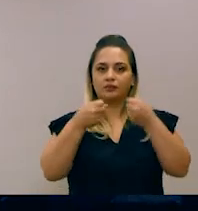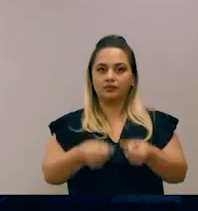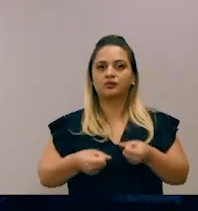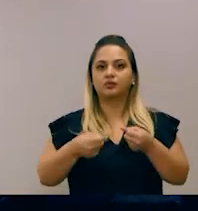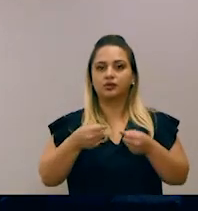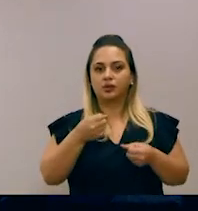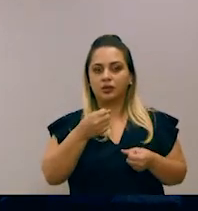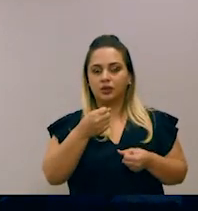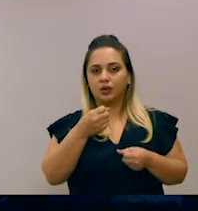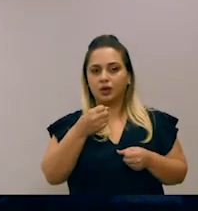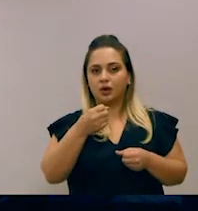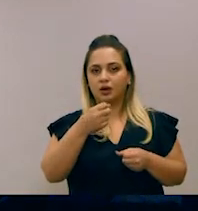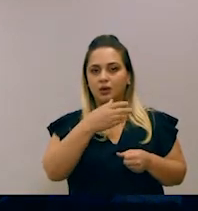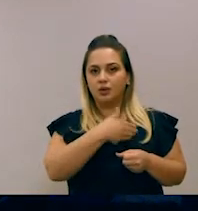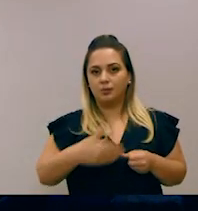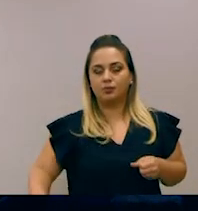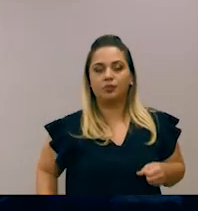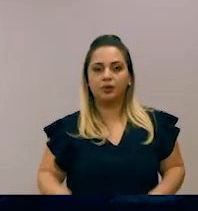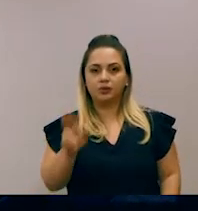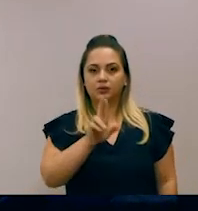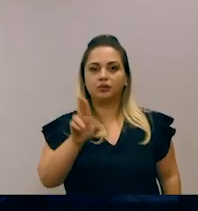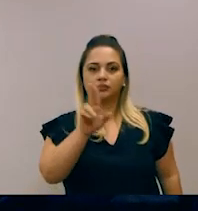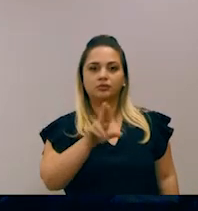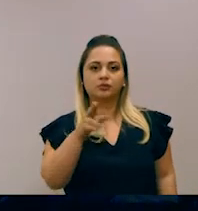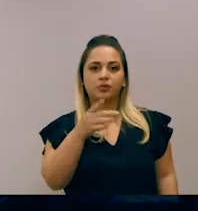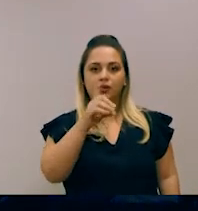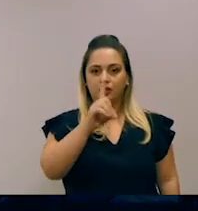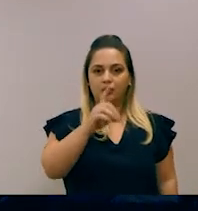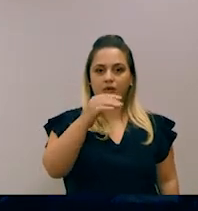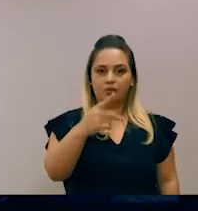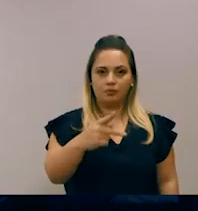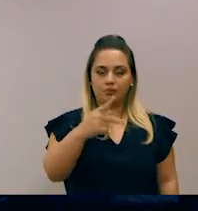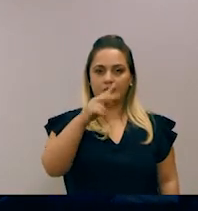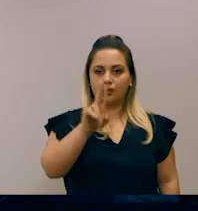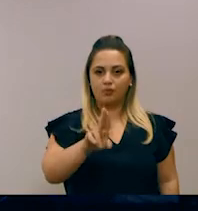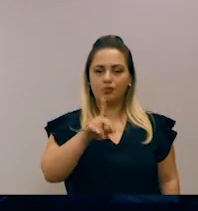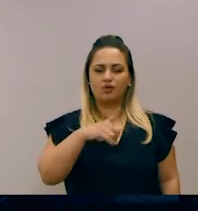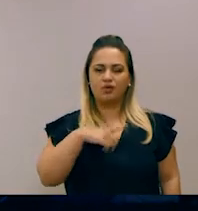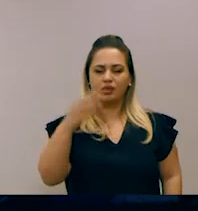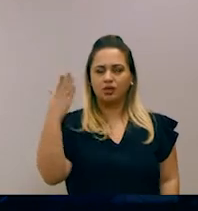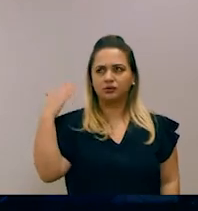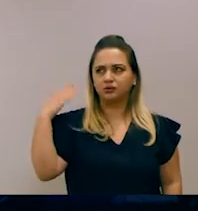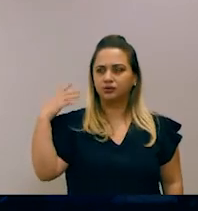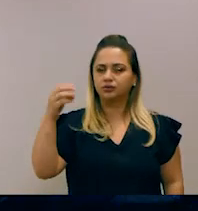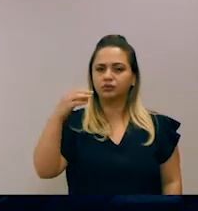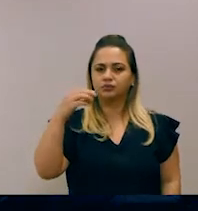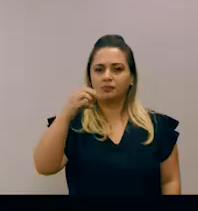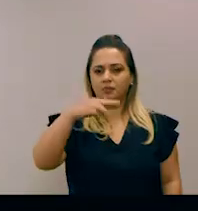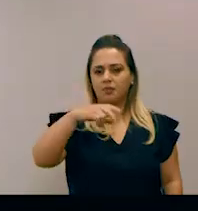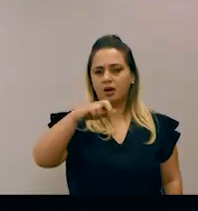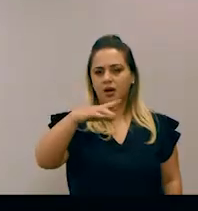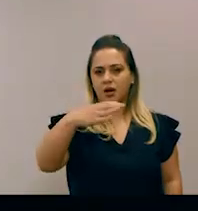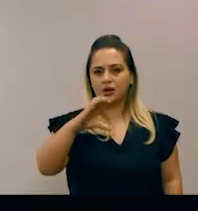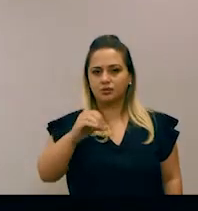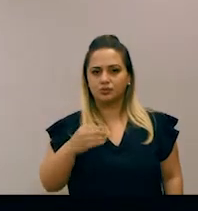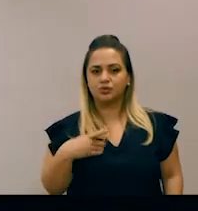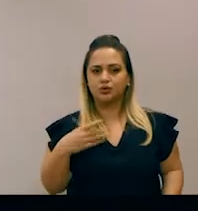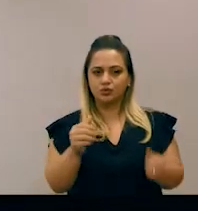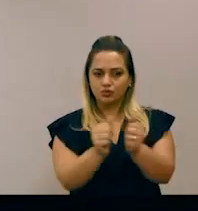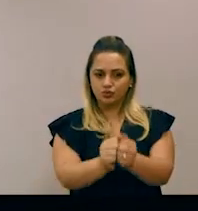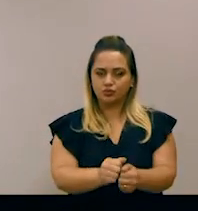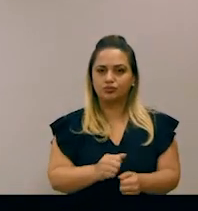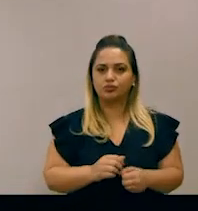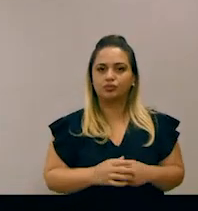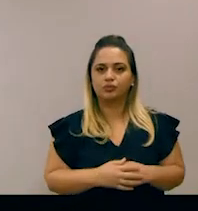petition assistance for the Federal Public Defender Office. CEPRO has developed this project along with the